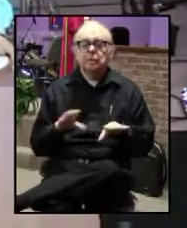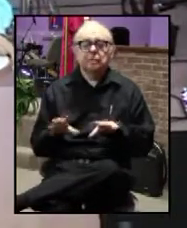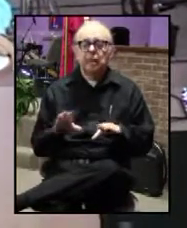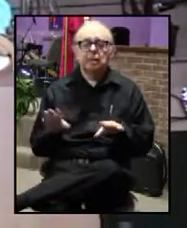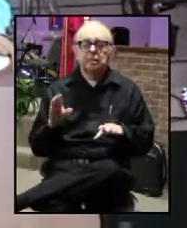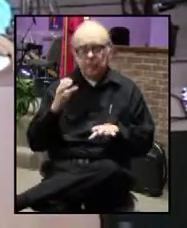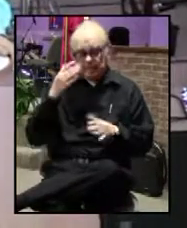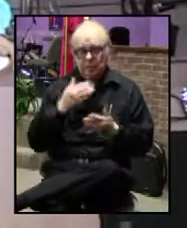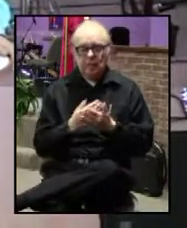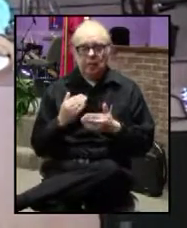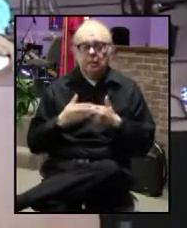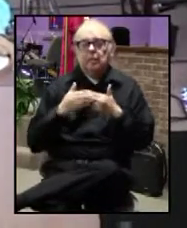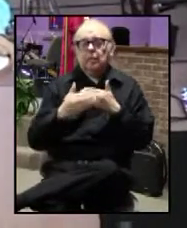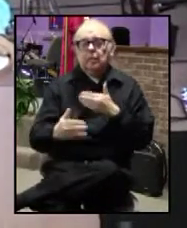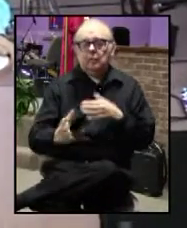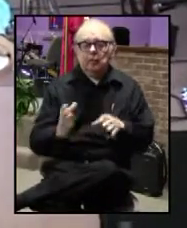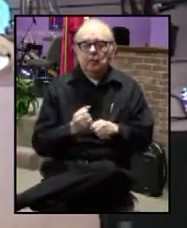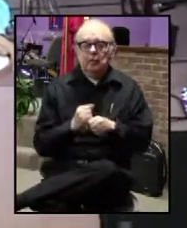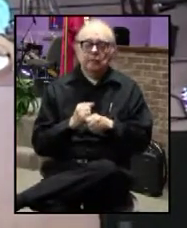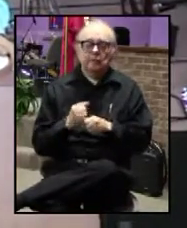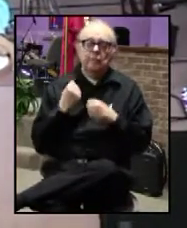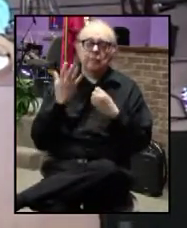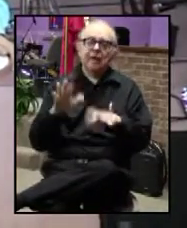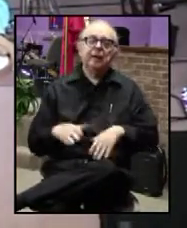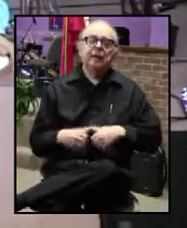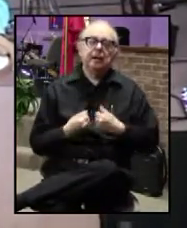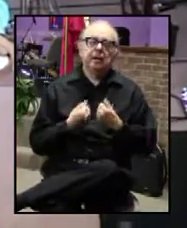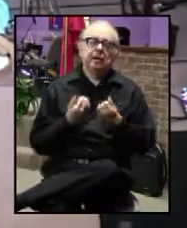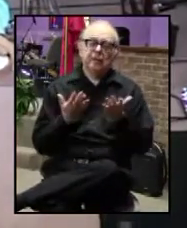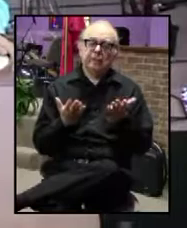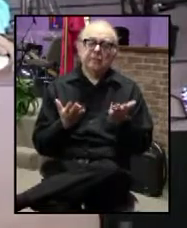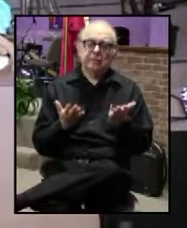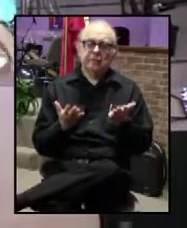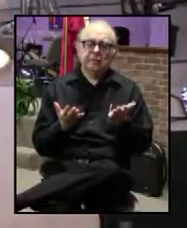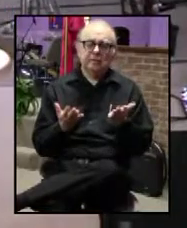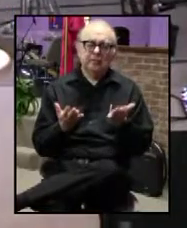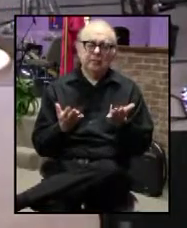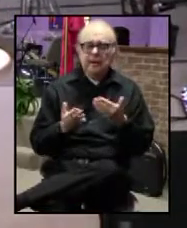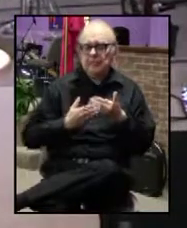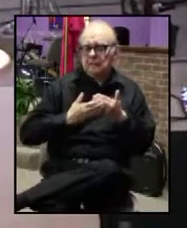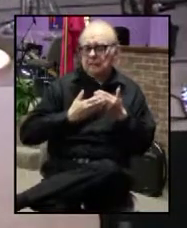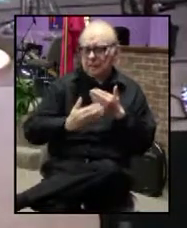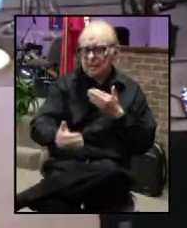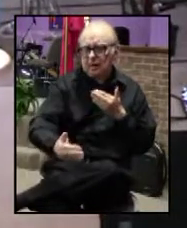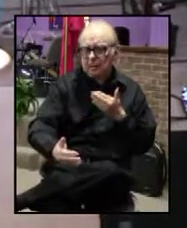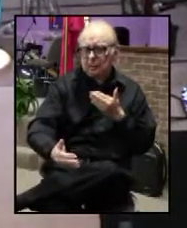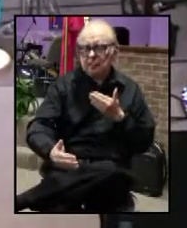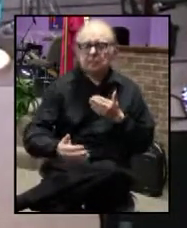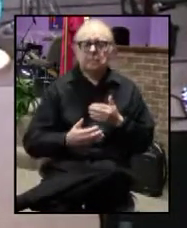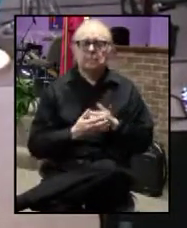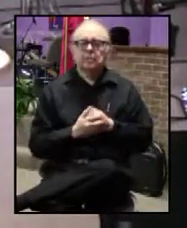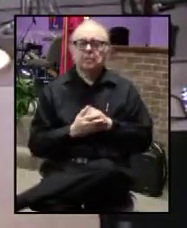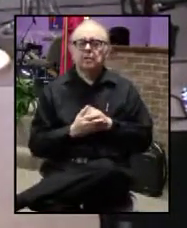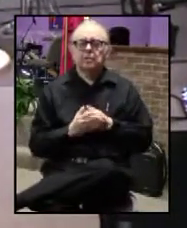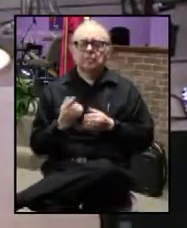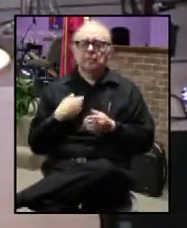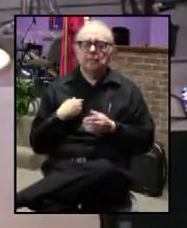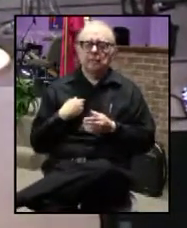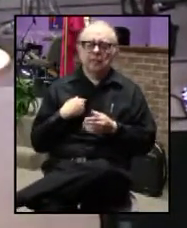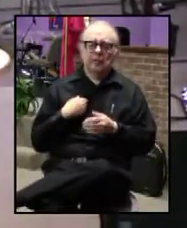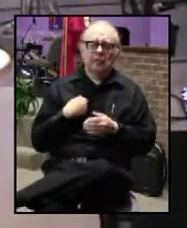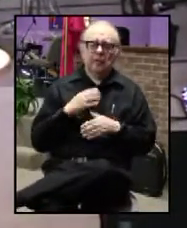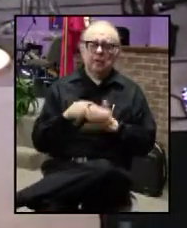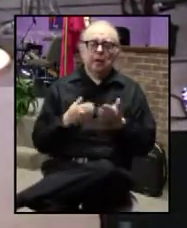From this point, I have received your sacrifice. And from this point forward, I am taking